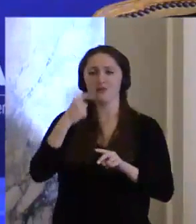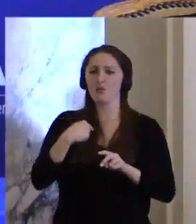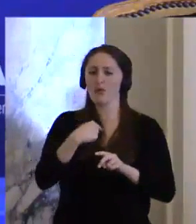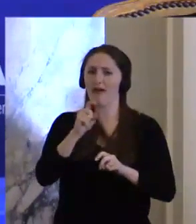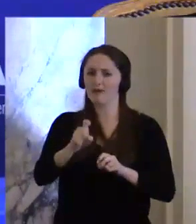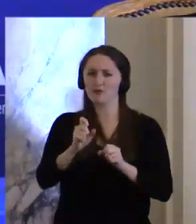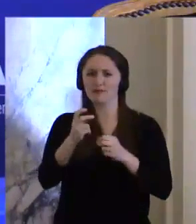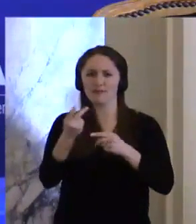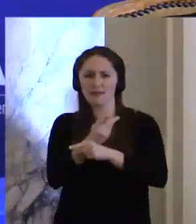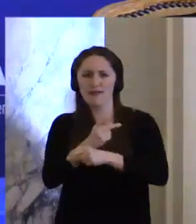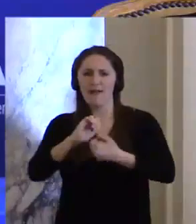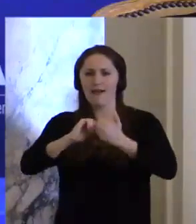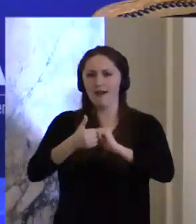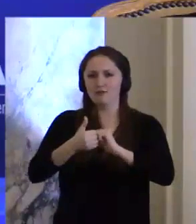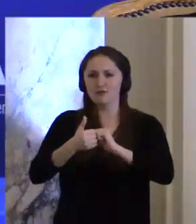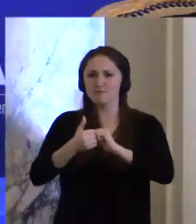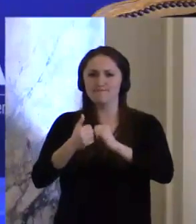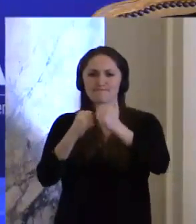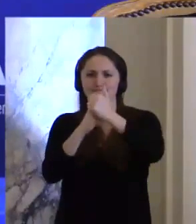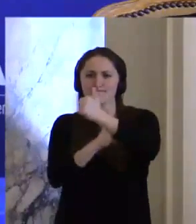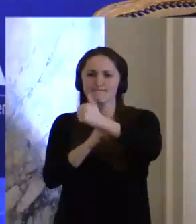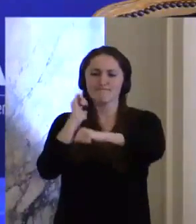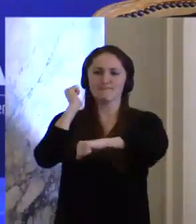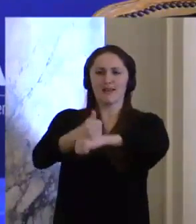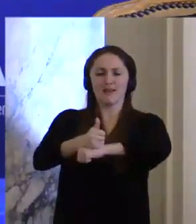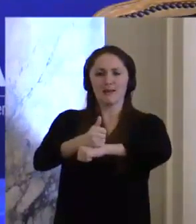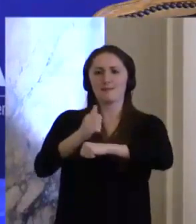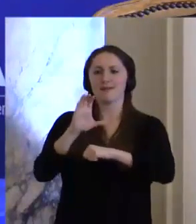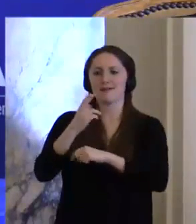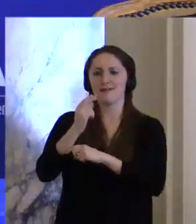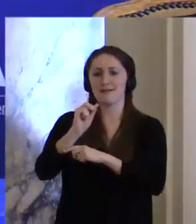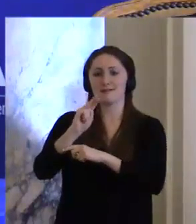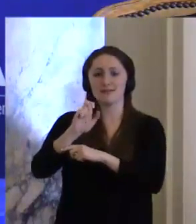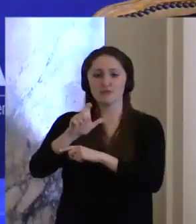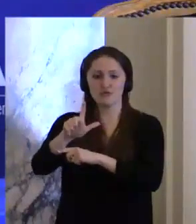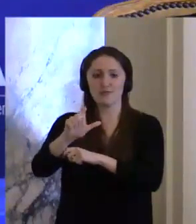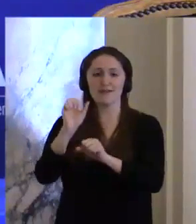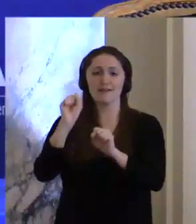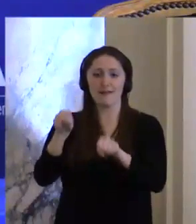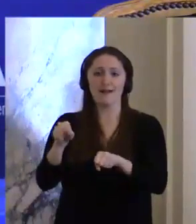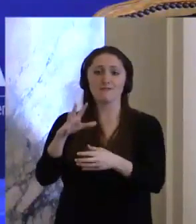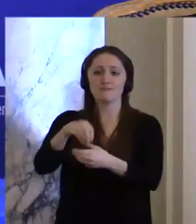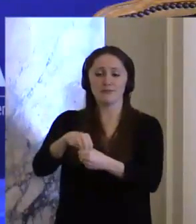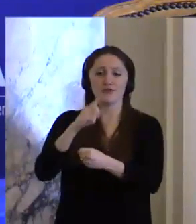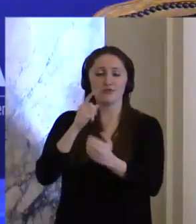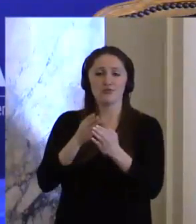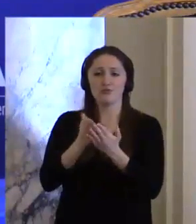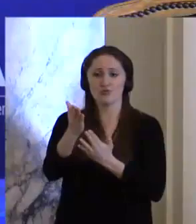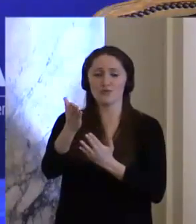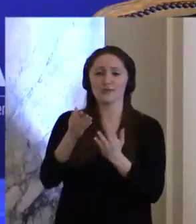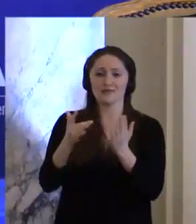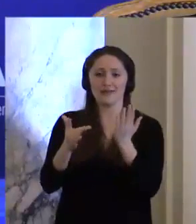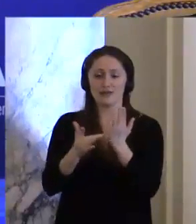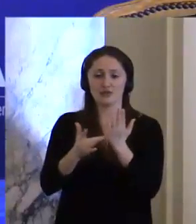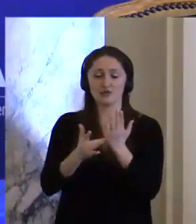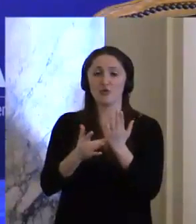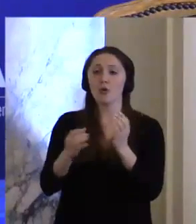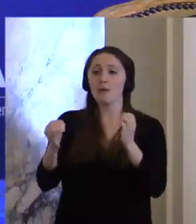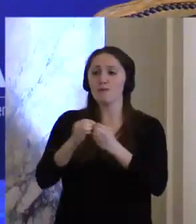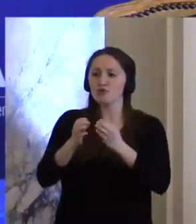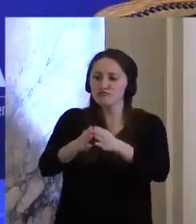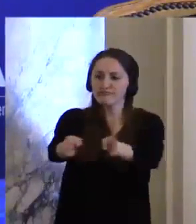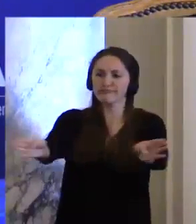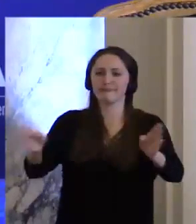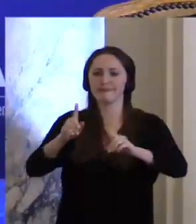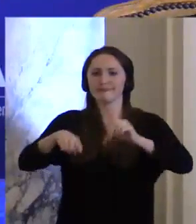to structure such a channel, to be able to listen to a wider part of our population that sometimes